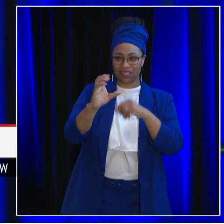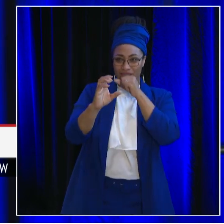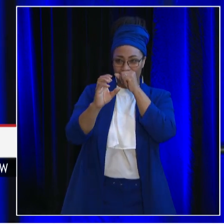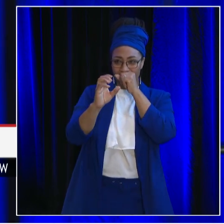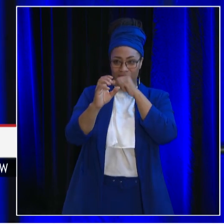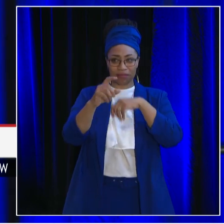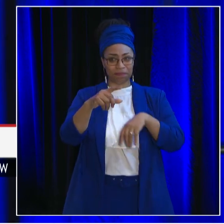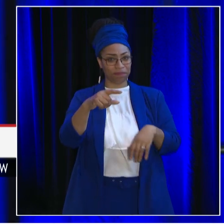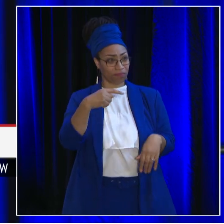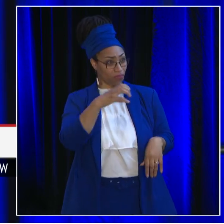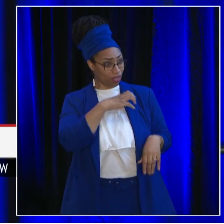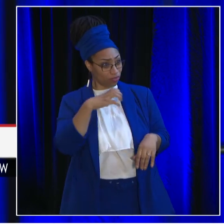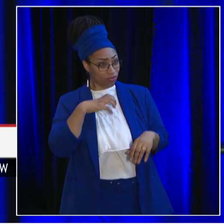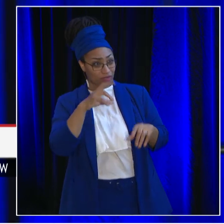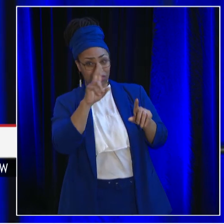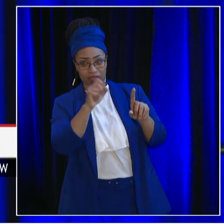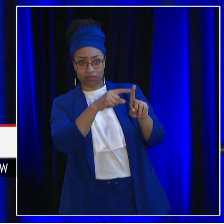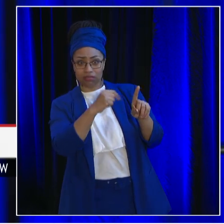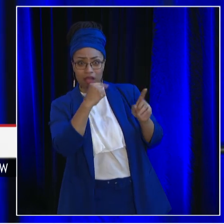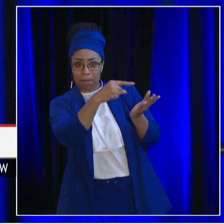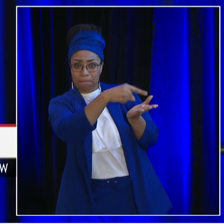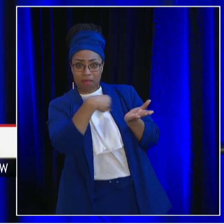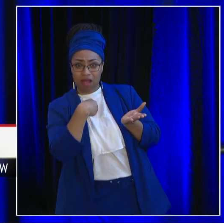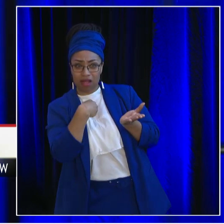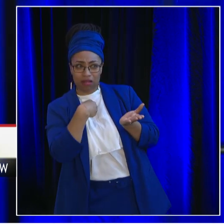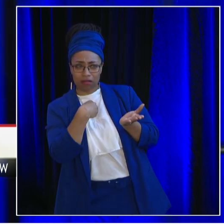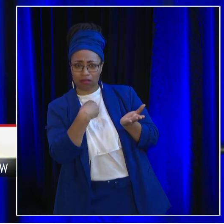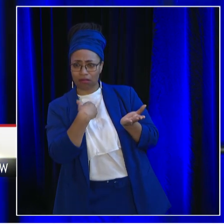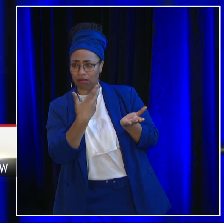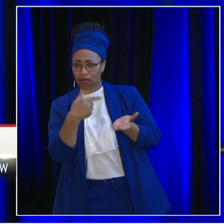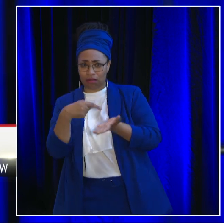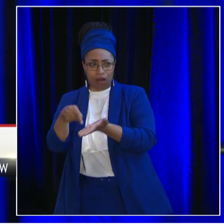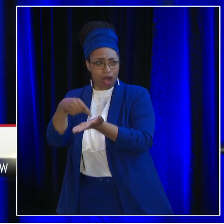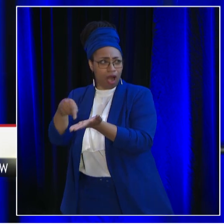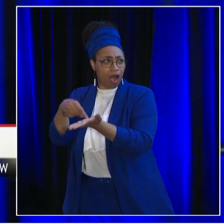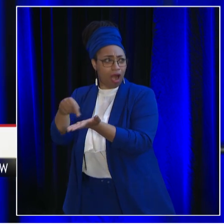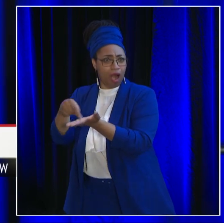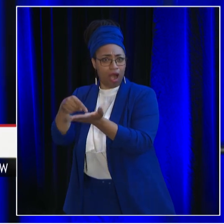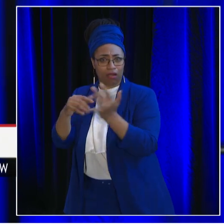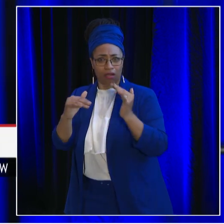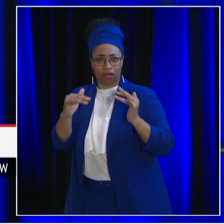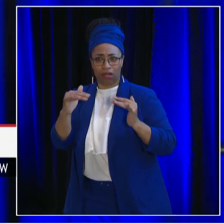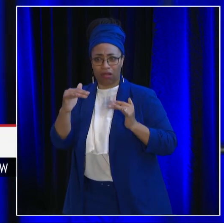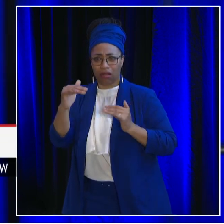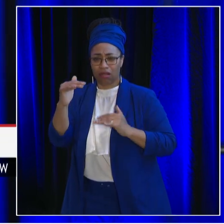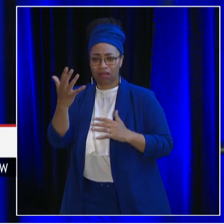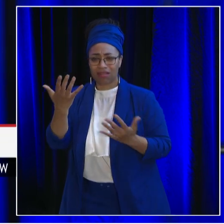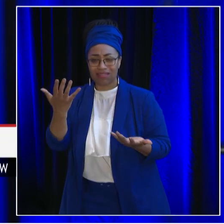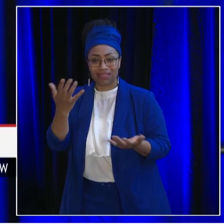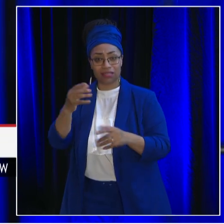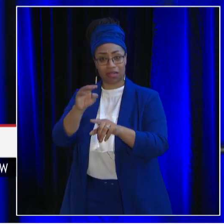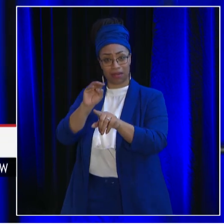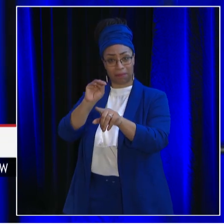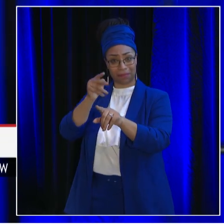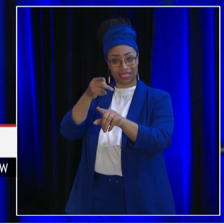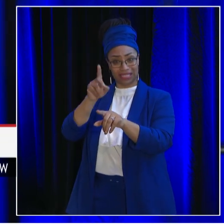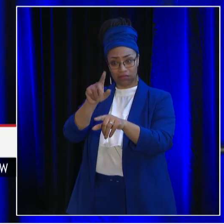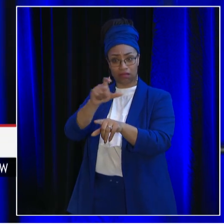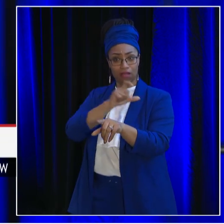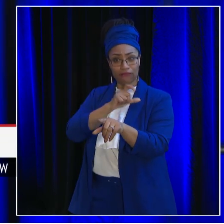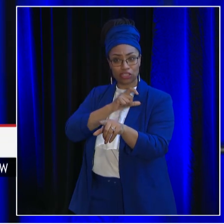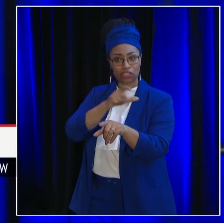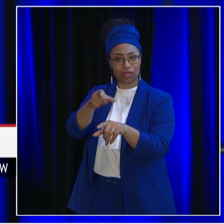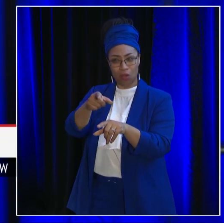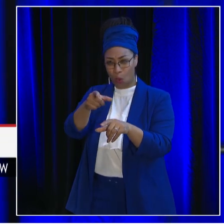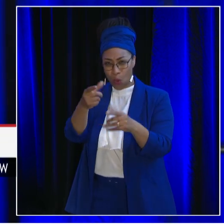MPD cars as part of the presidential motorcade or additional MPD officers who are helping with protection of the